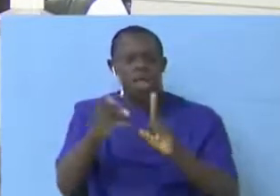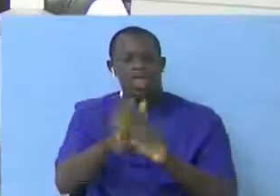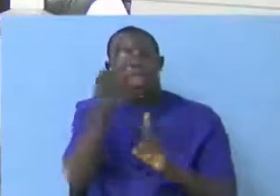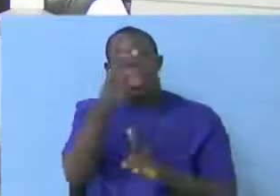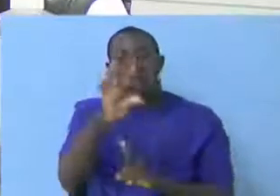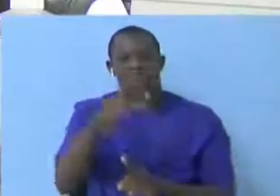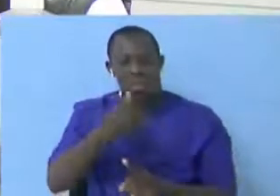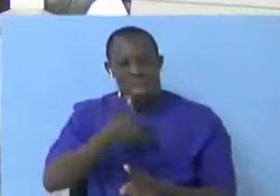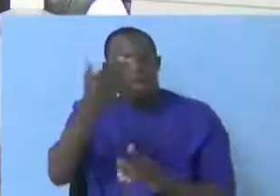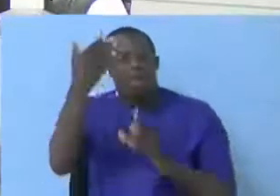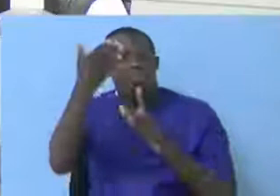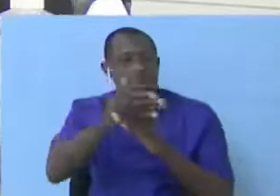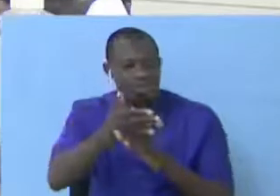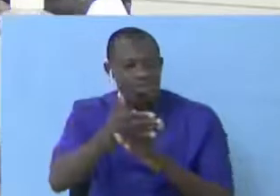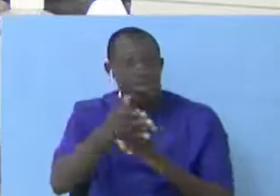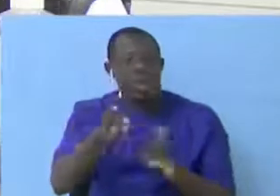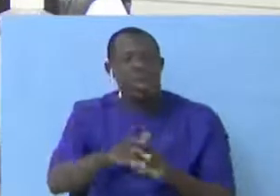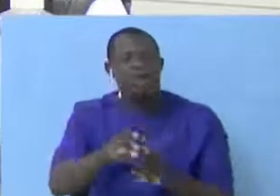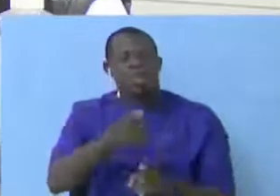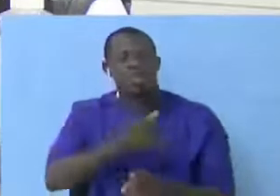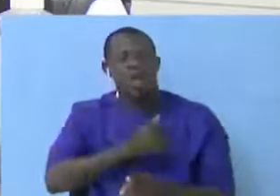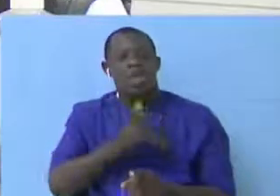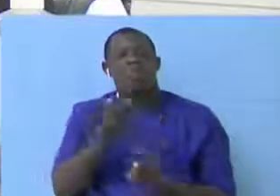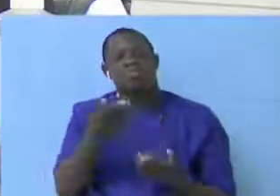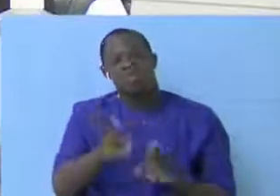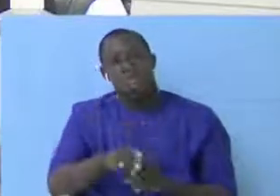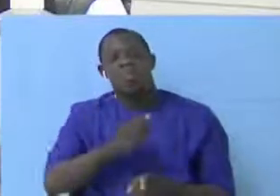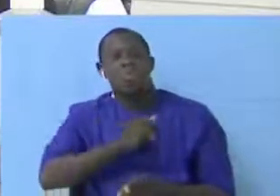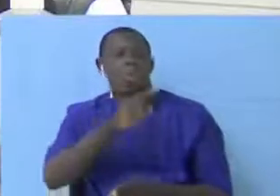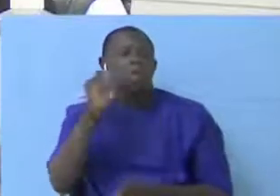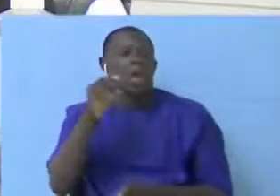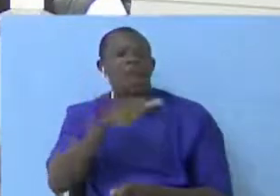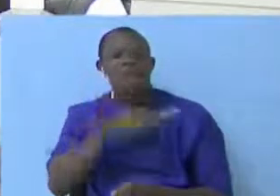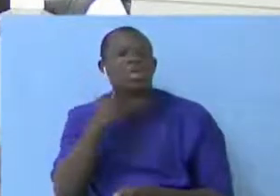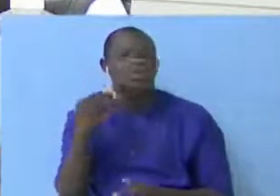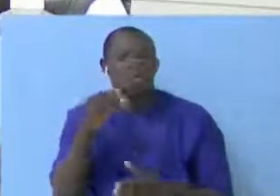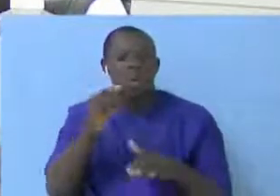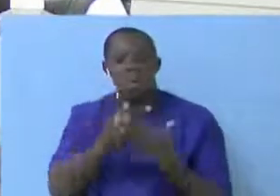if I believe my mother have killed or my brother have killed, and